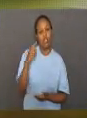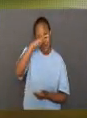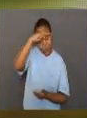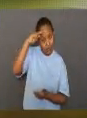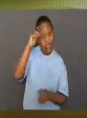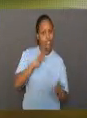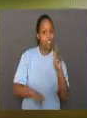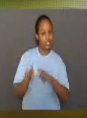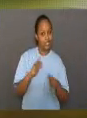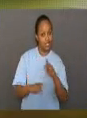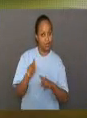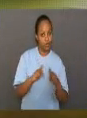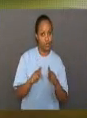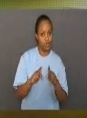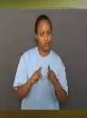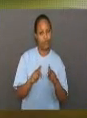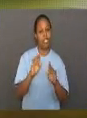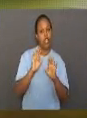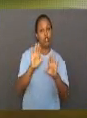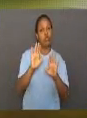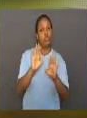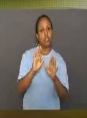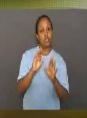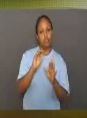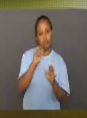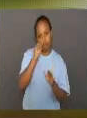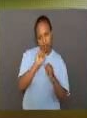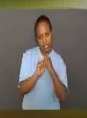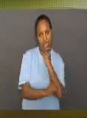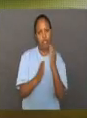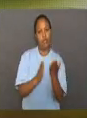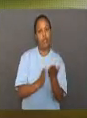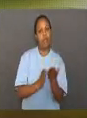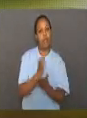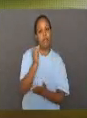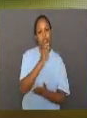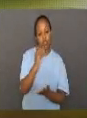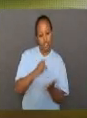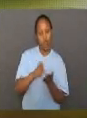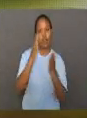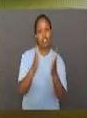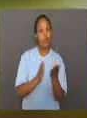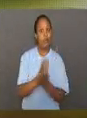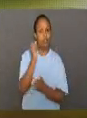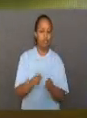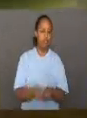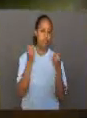skin, were denied their basic human and democratic rights.